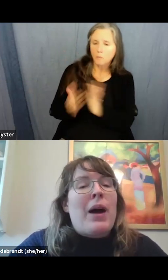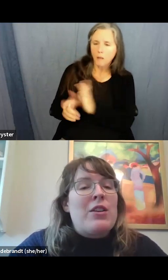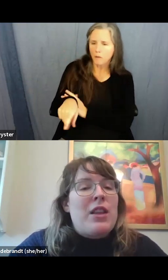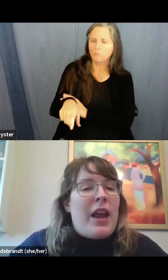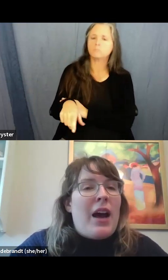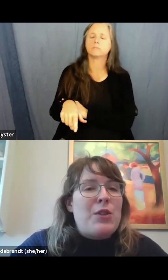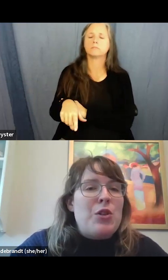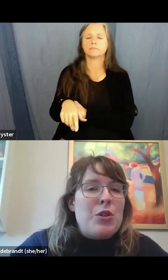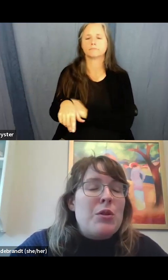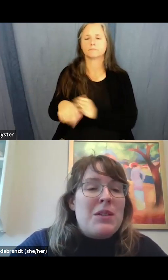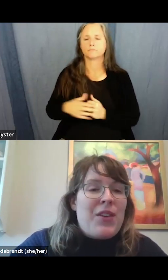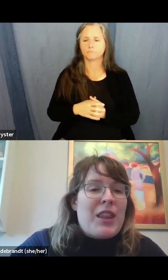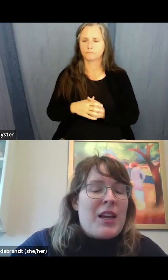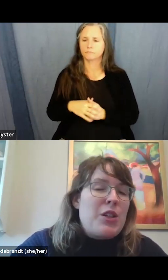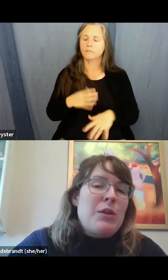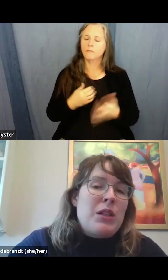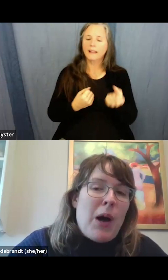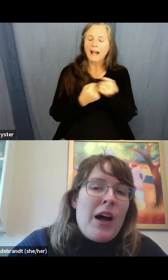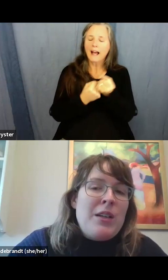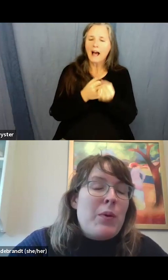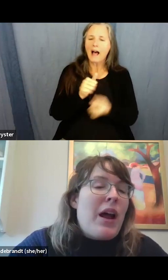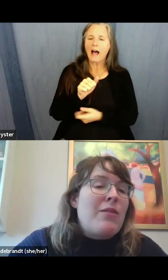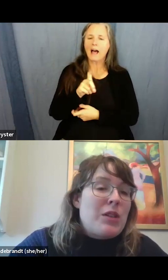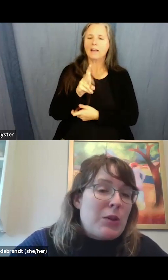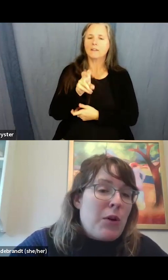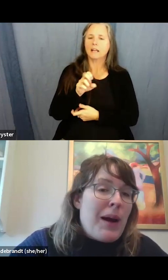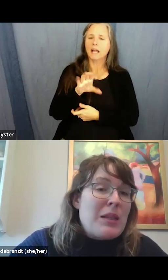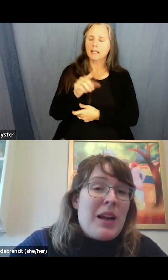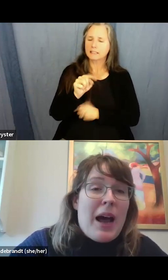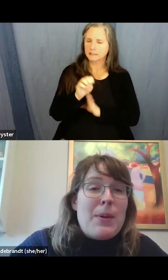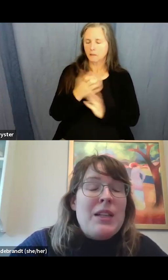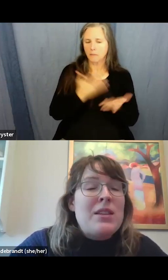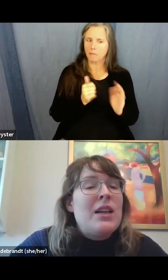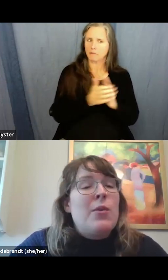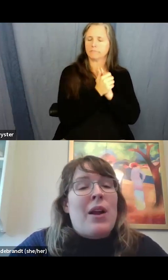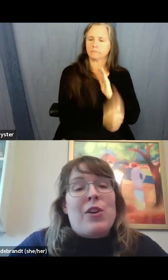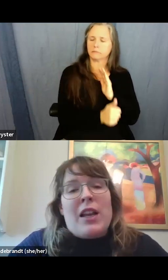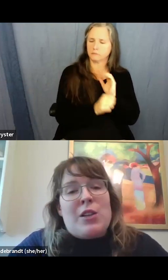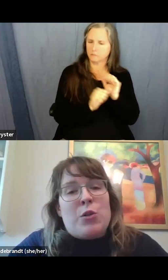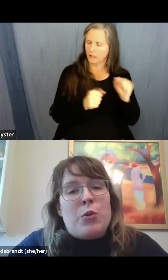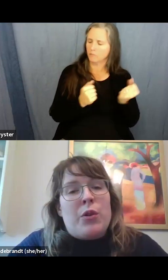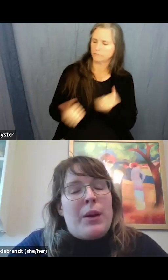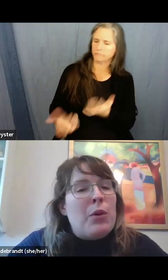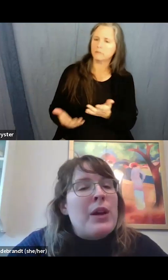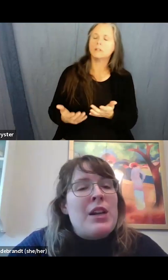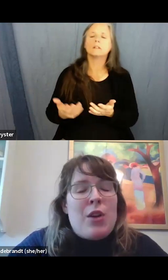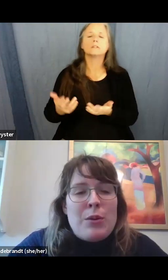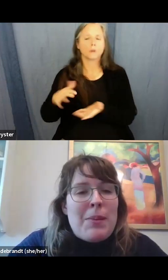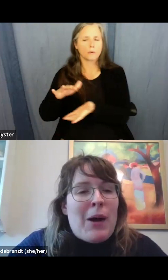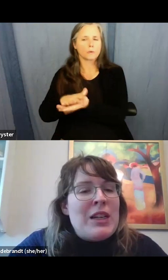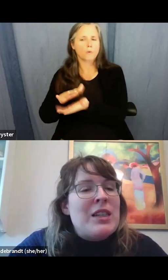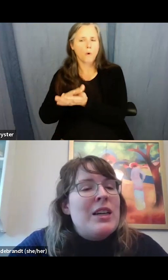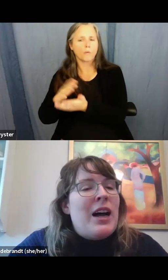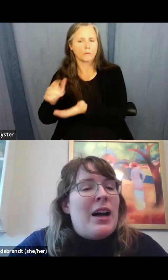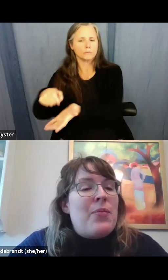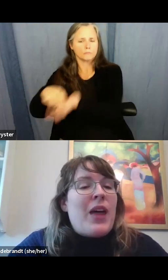It requires that they have to do specific things to respond whenever sexual harassment happens, whenever any school employee knows